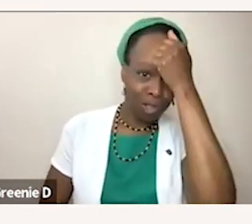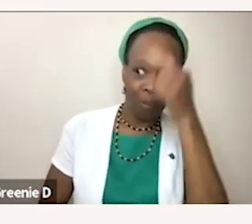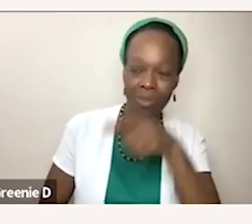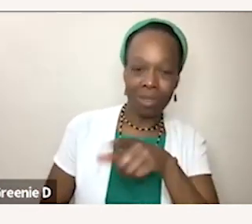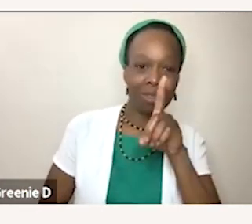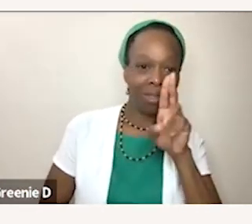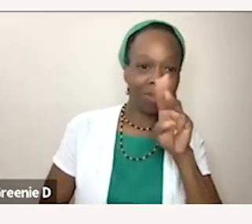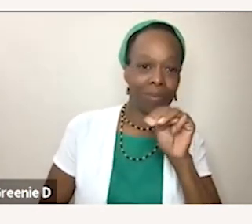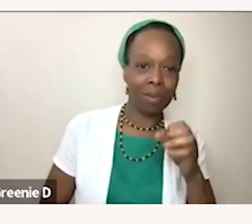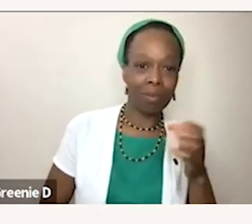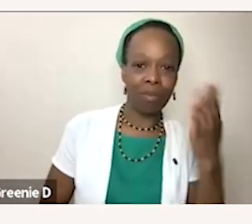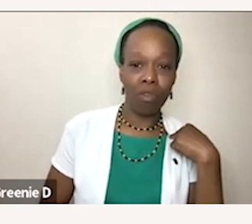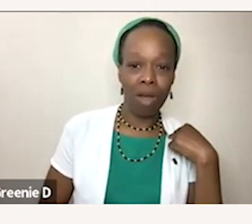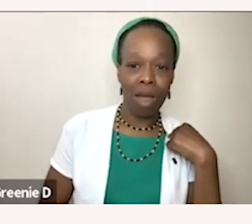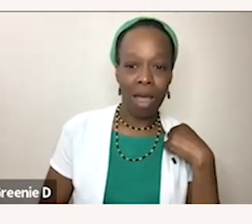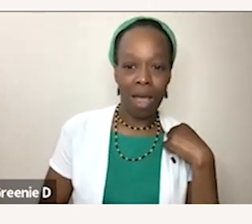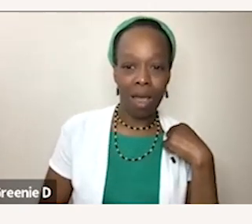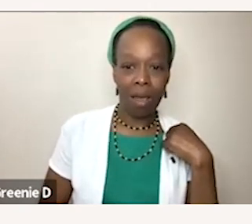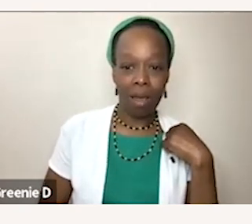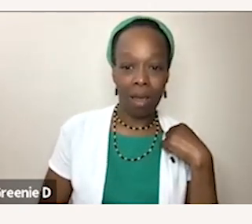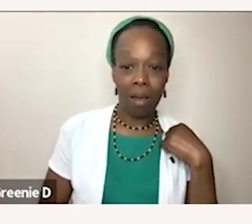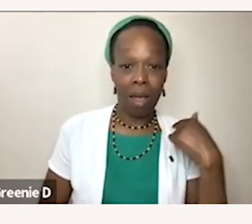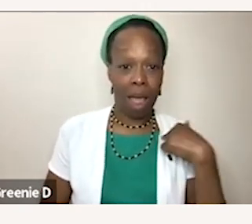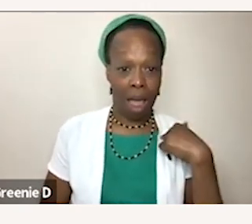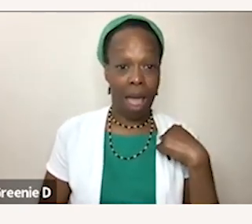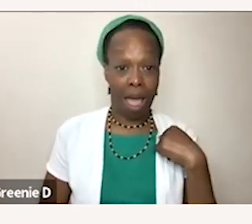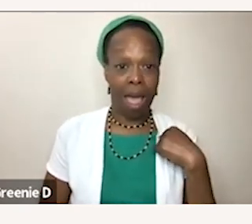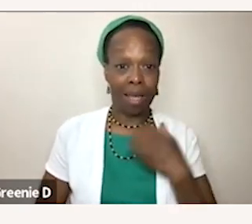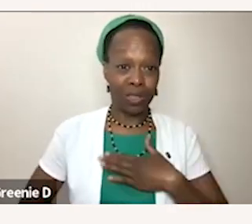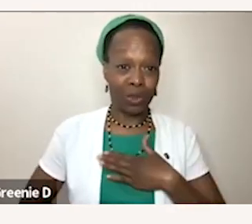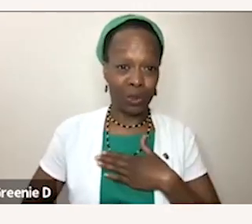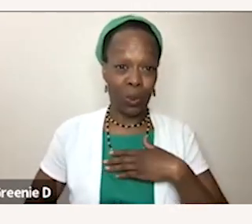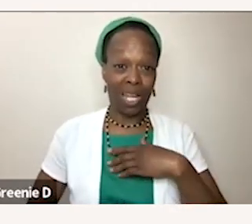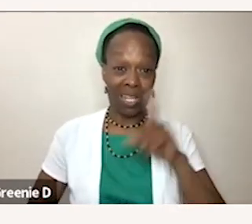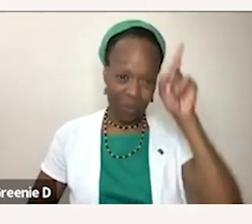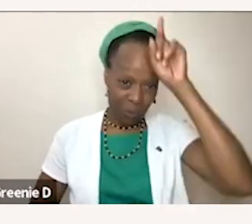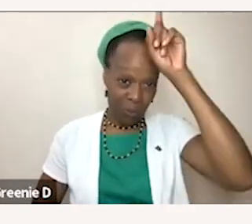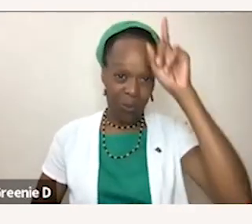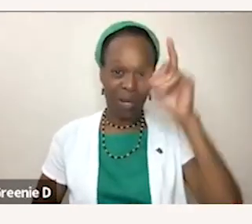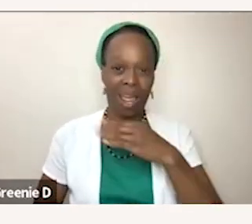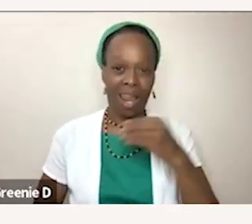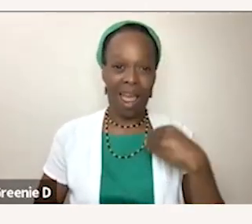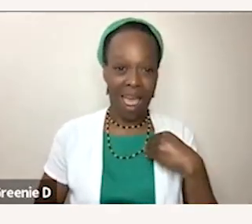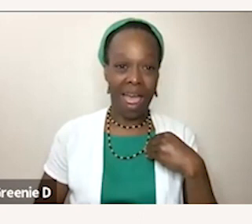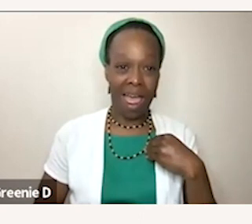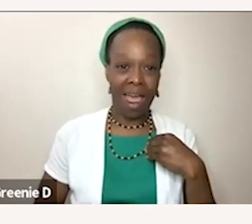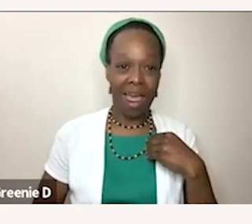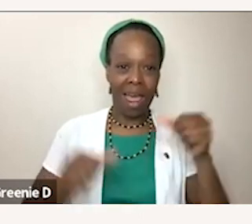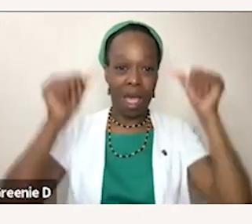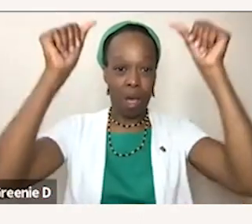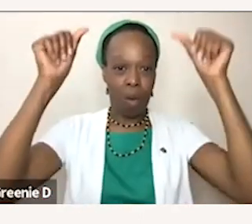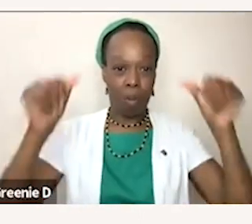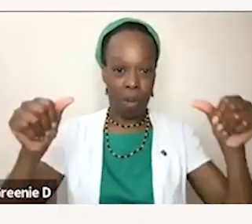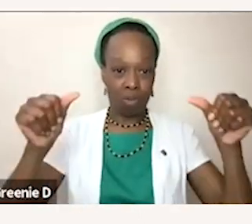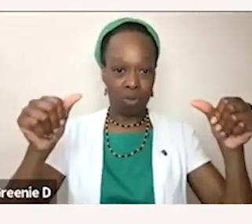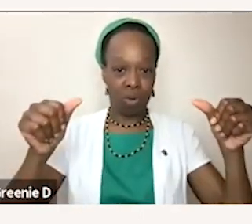a sign that was so I'm a fan of unicorns, and I had a sign that my sister had given me to put on my